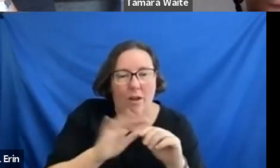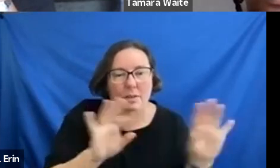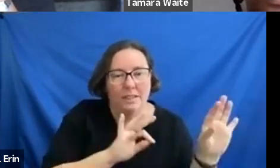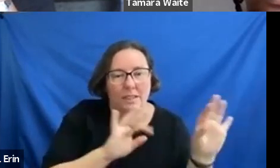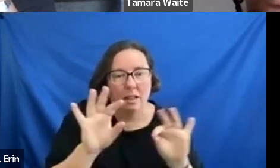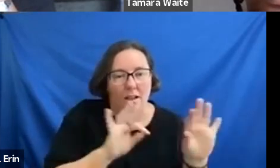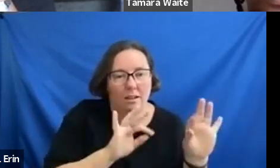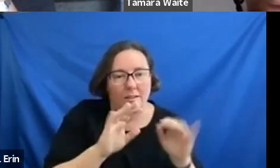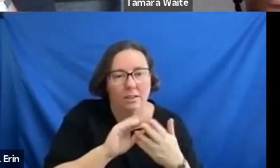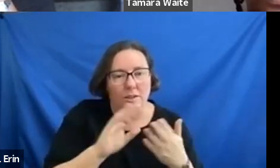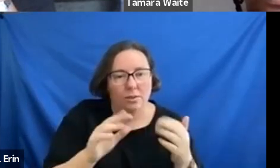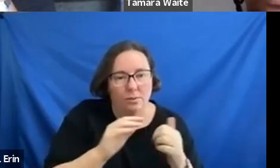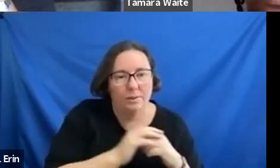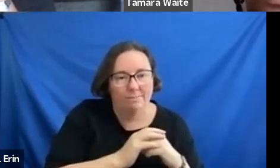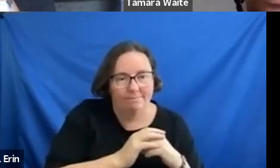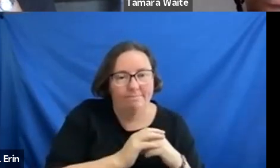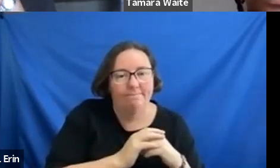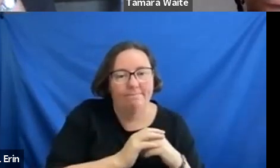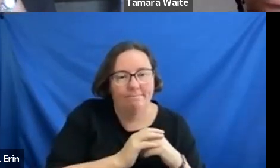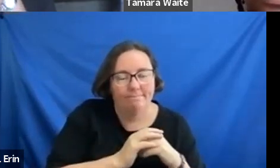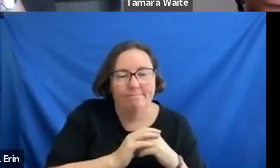select the student body.